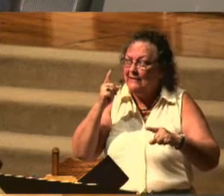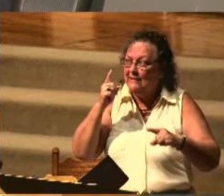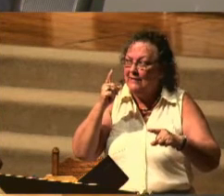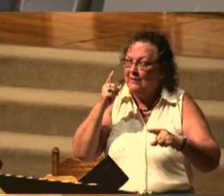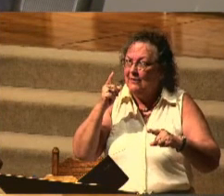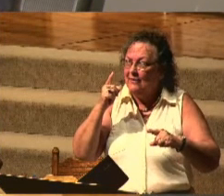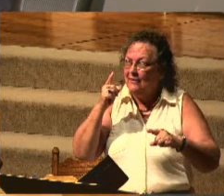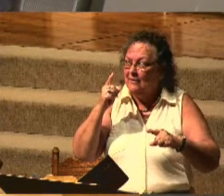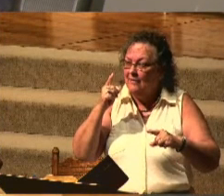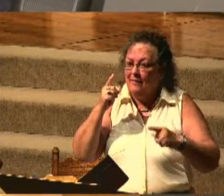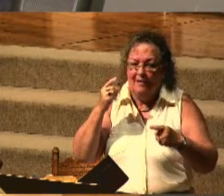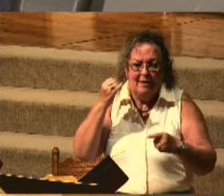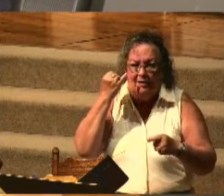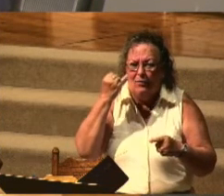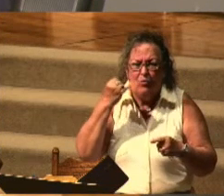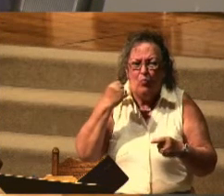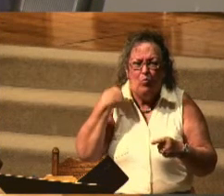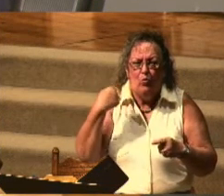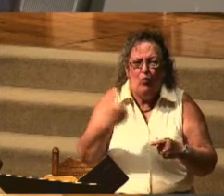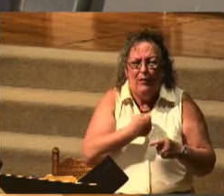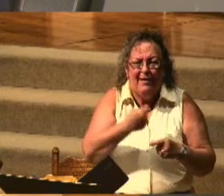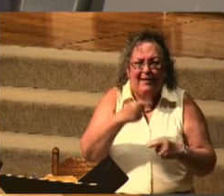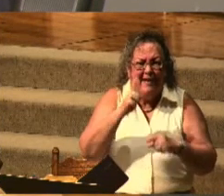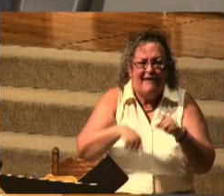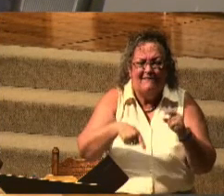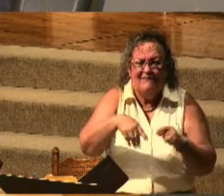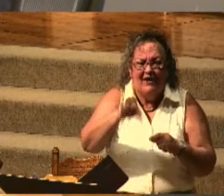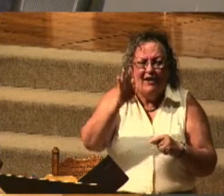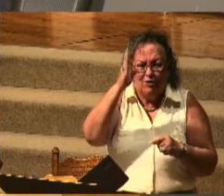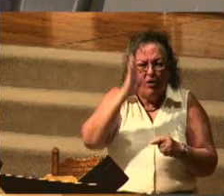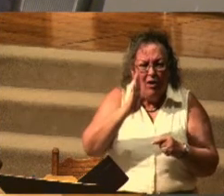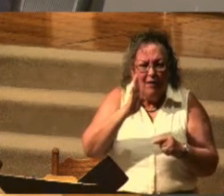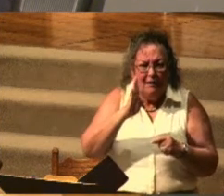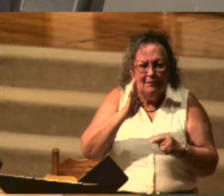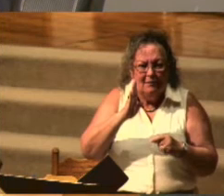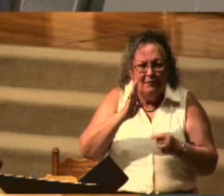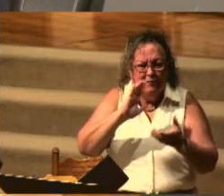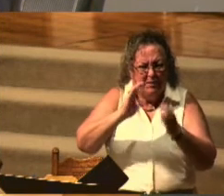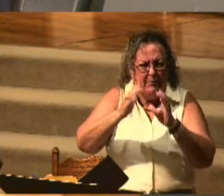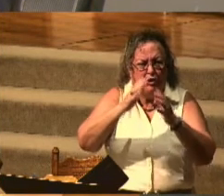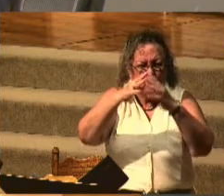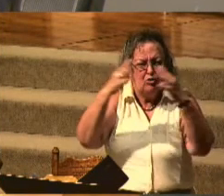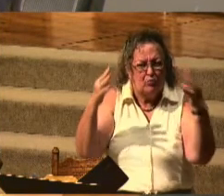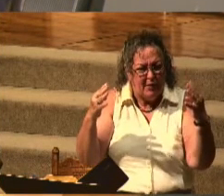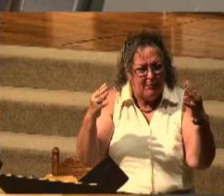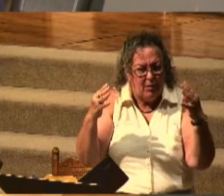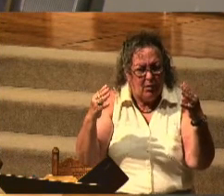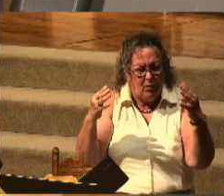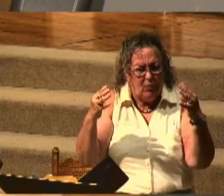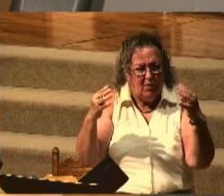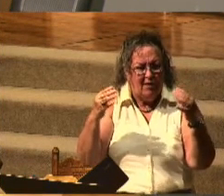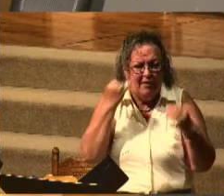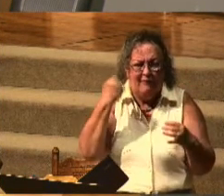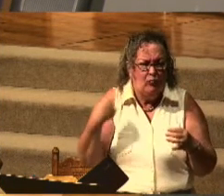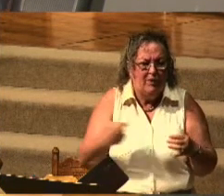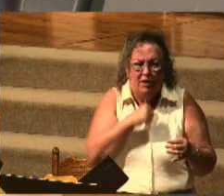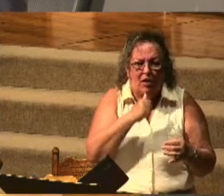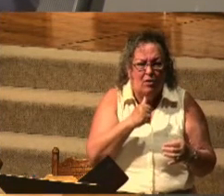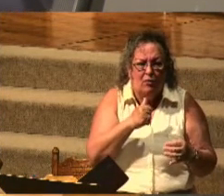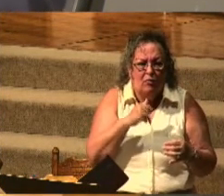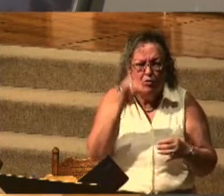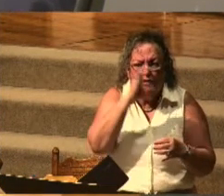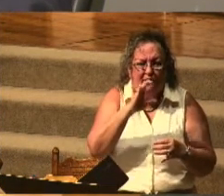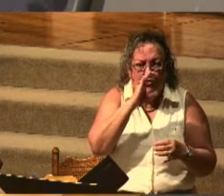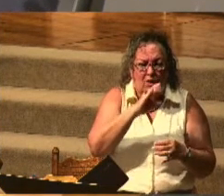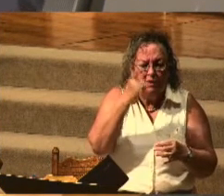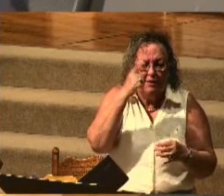if we don't look for the rainbow, you won't see it. Trials should bring us closer to God. You know, when you're going through